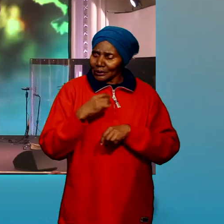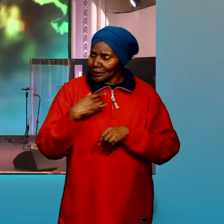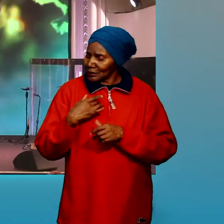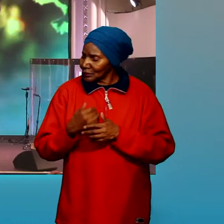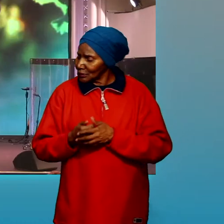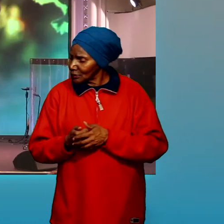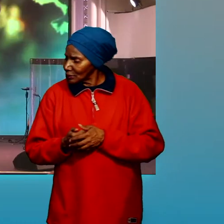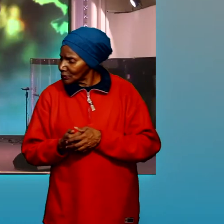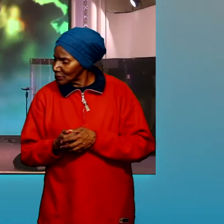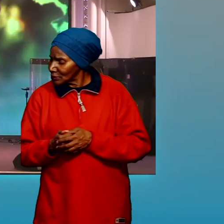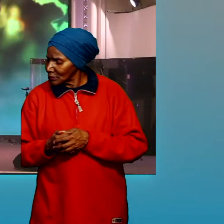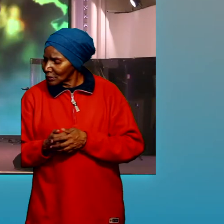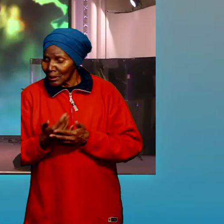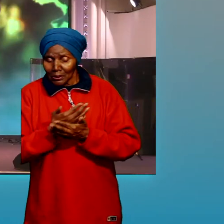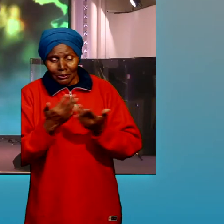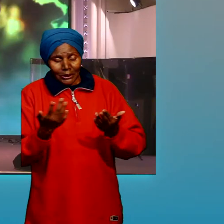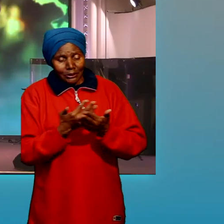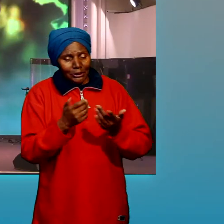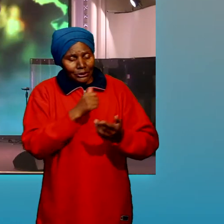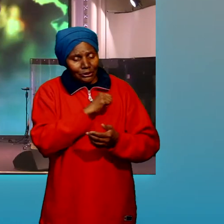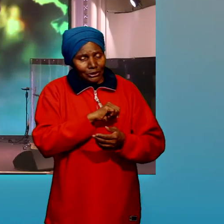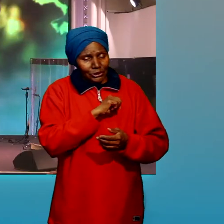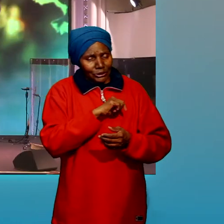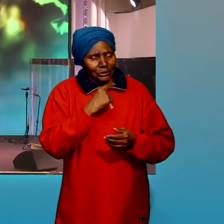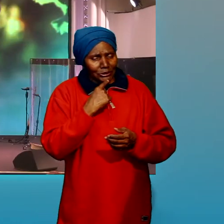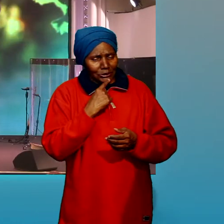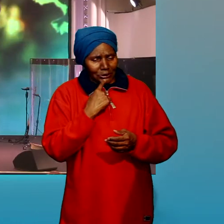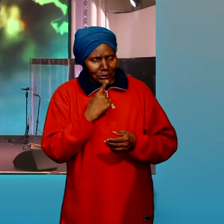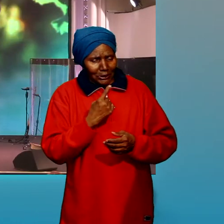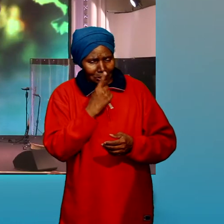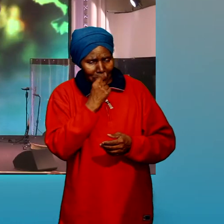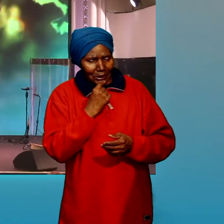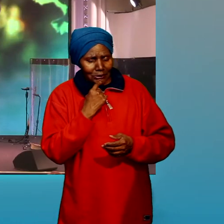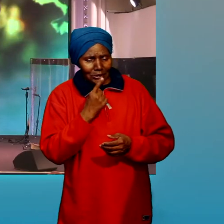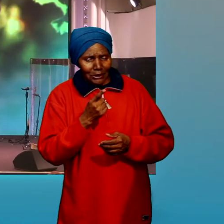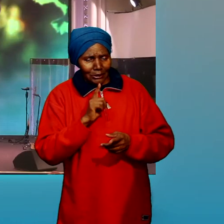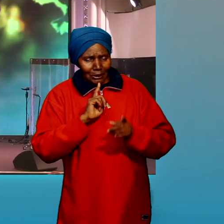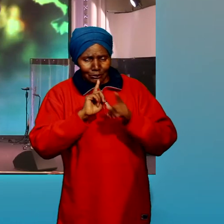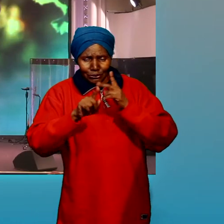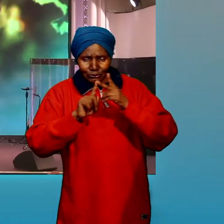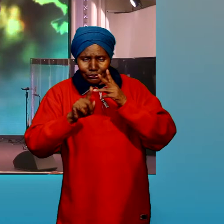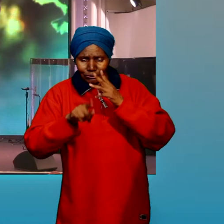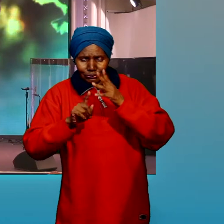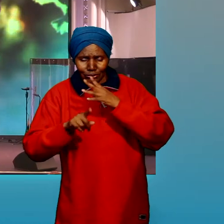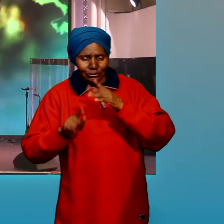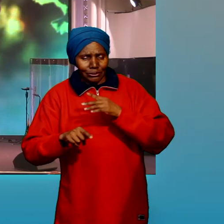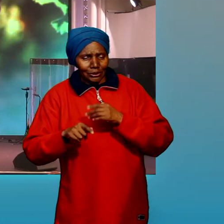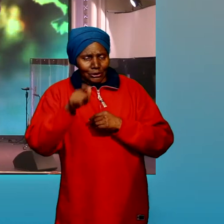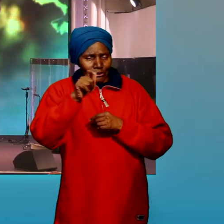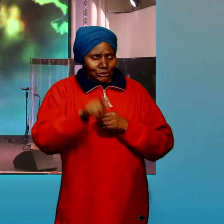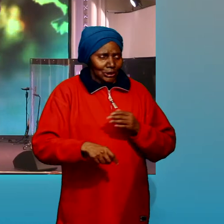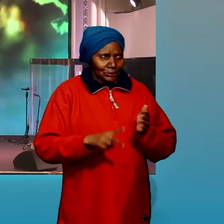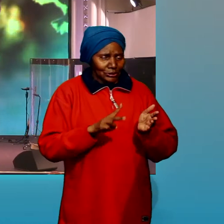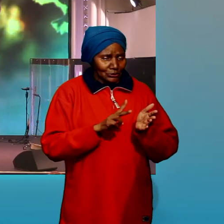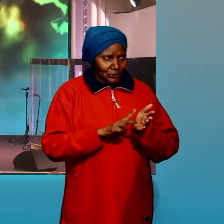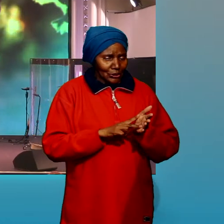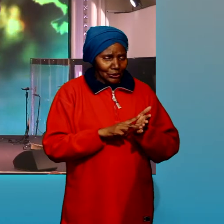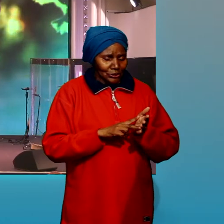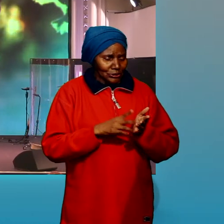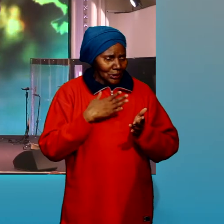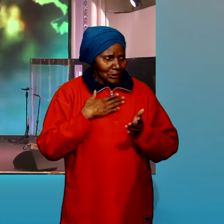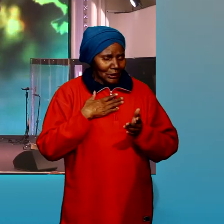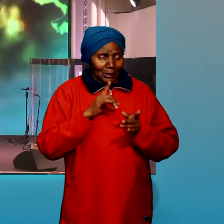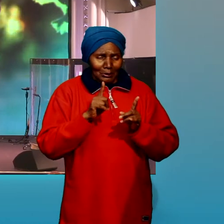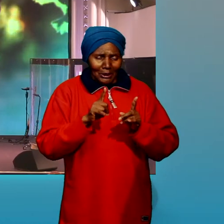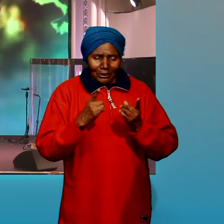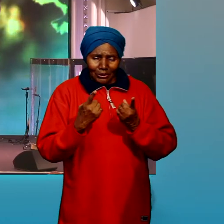God. They can quote chapter and verse to me, but they like to rip pages out that they don't like, that cuts